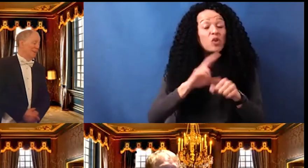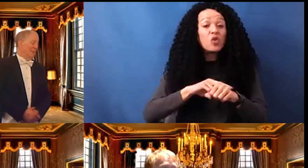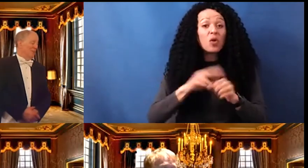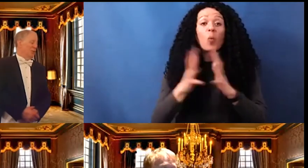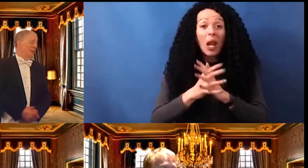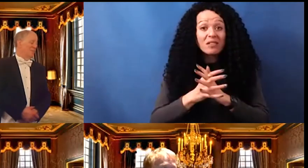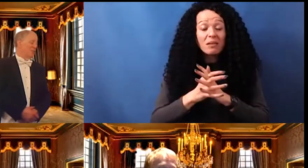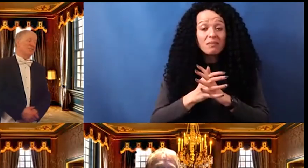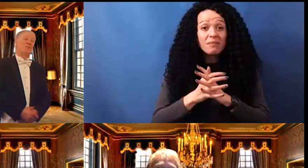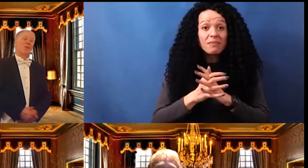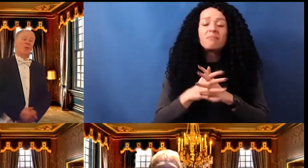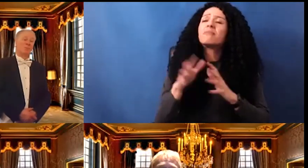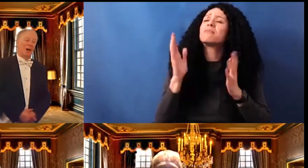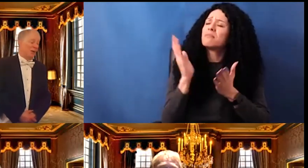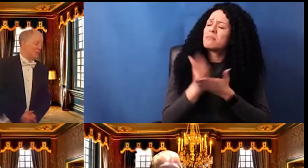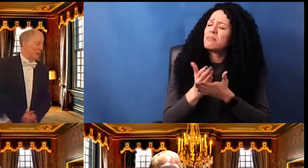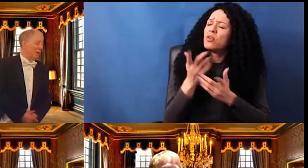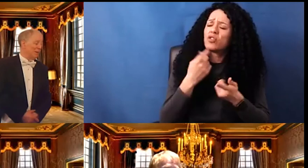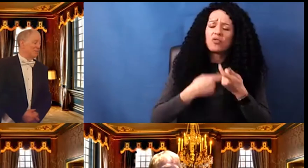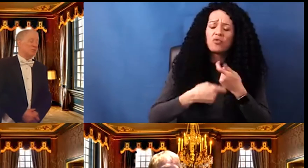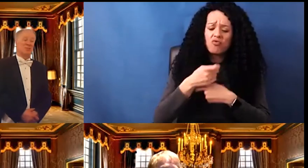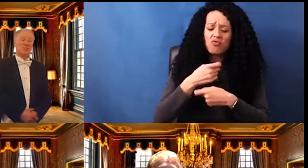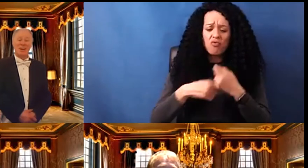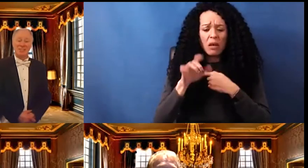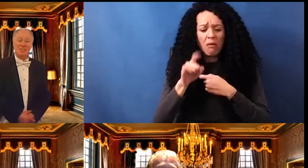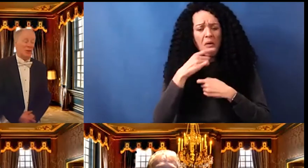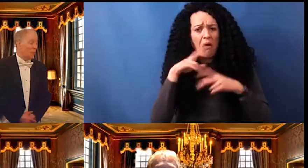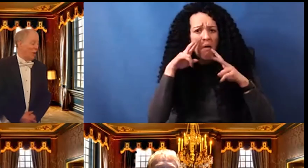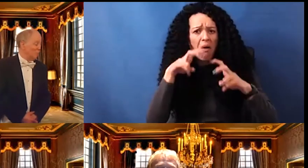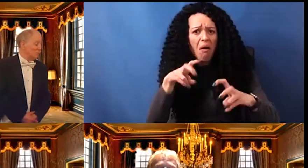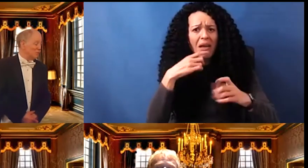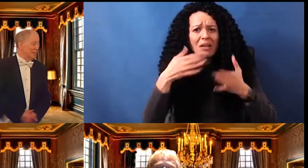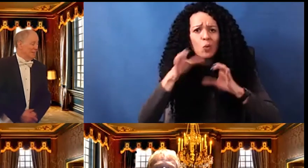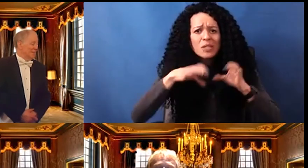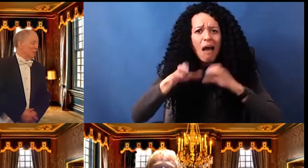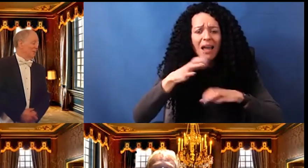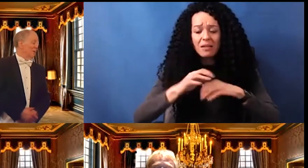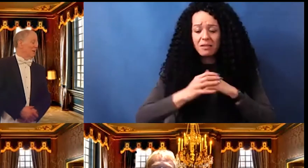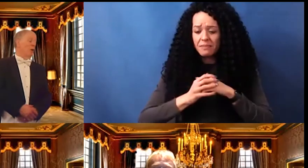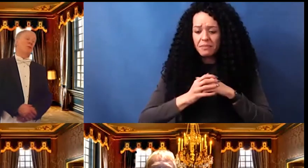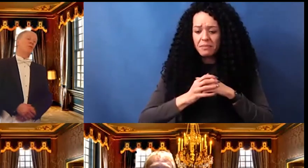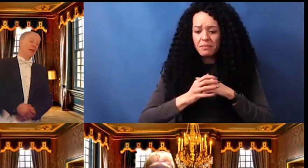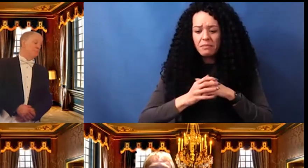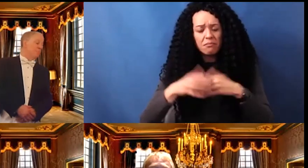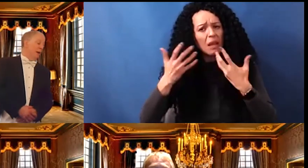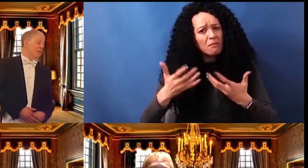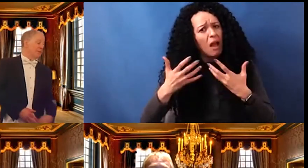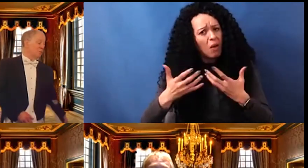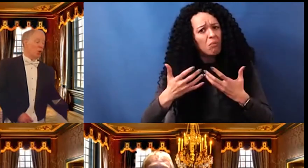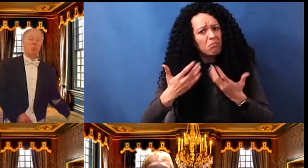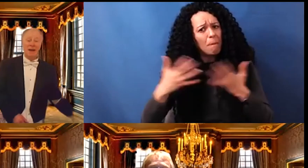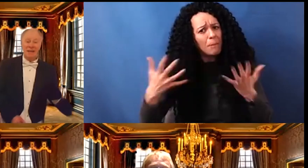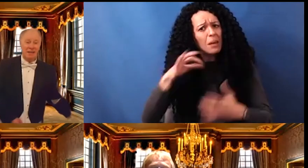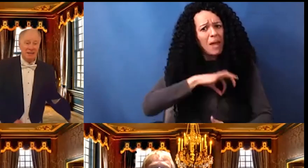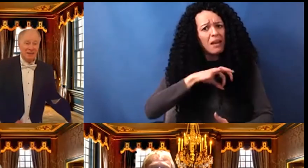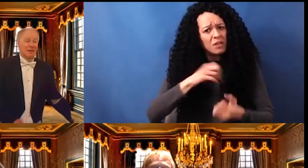Certainly, she has transformed our dabblings into the scientific realms so that they are now of great benefit to